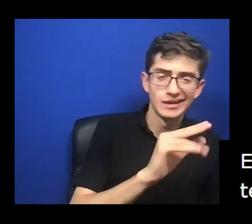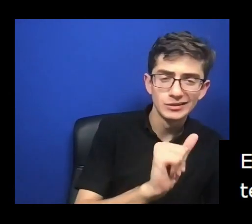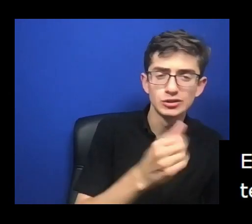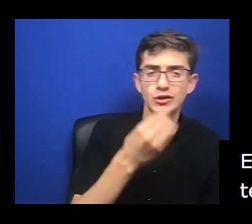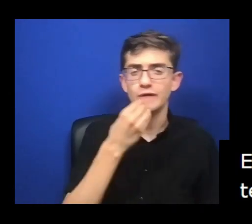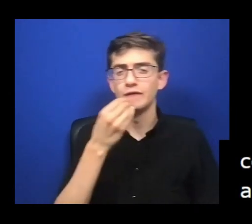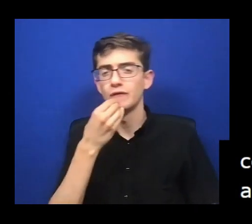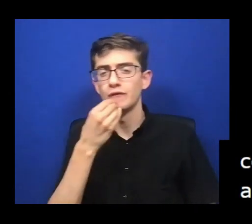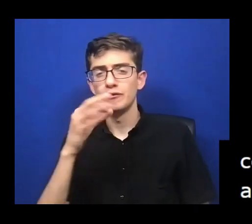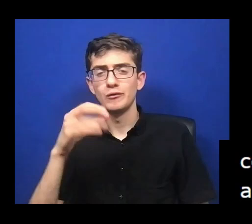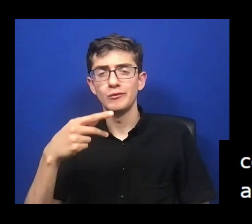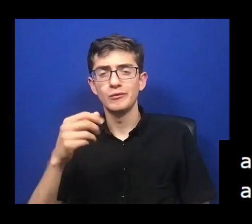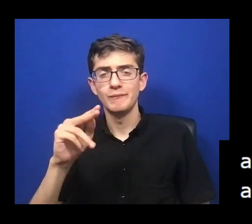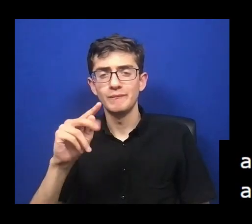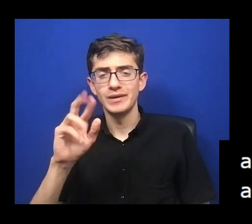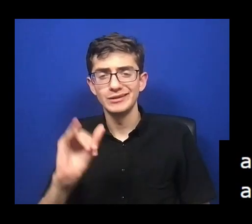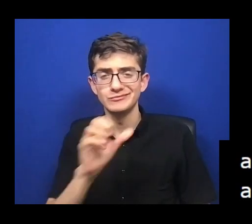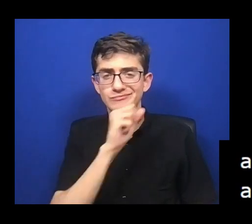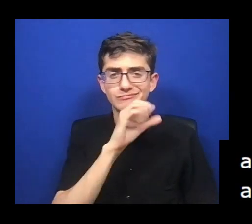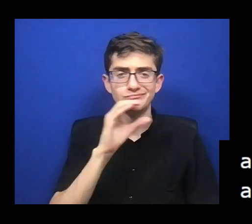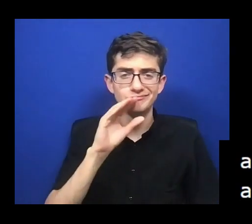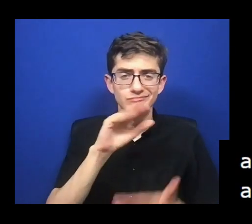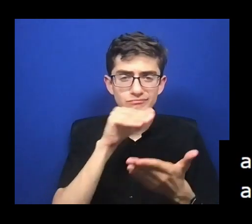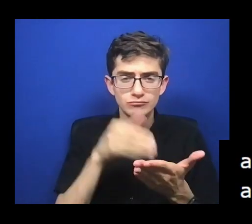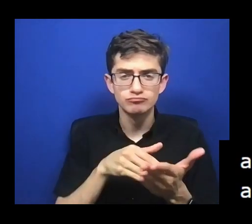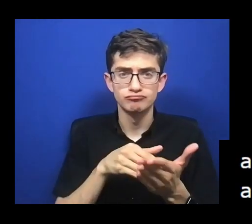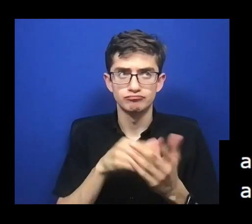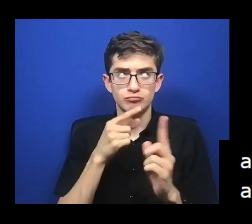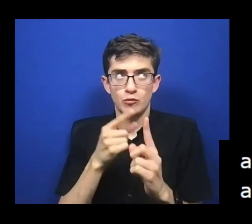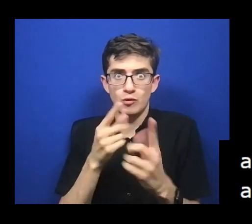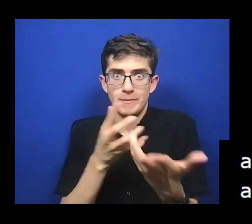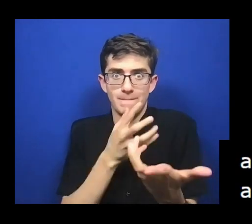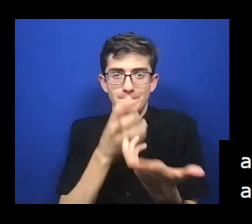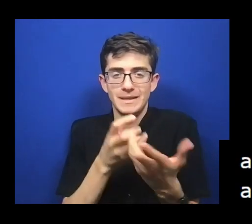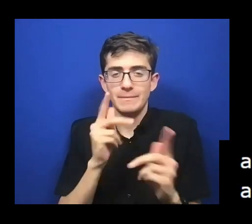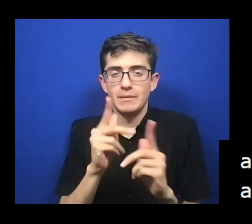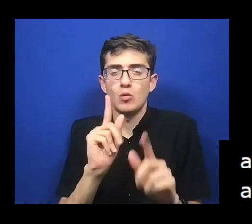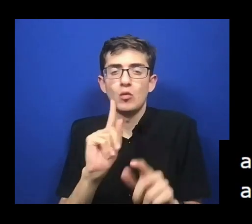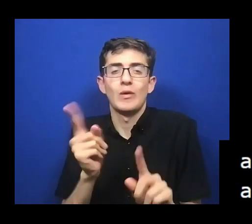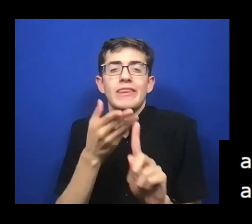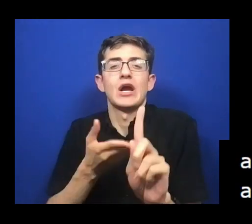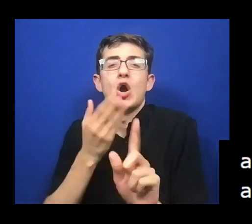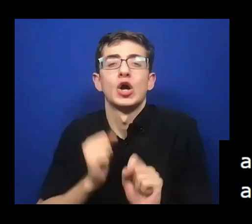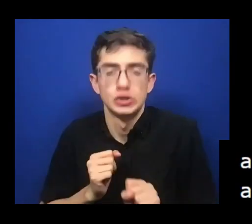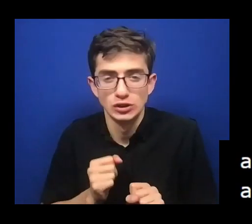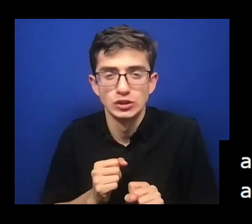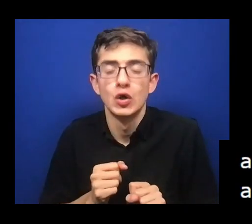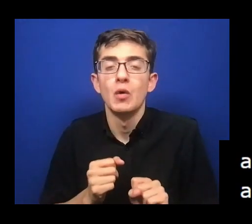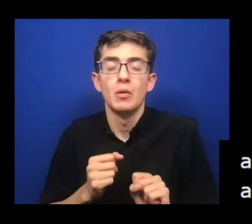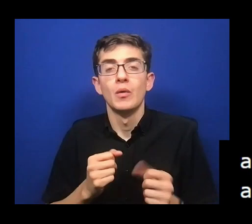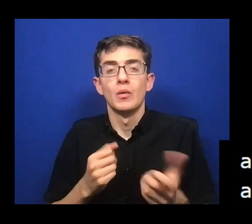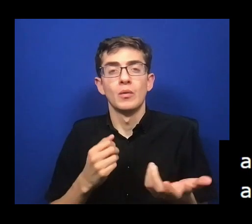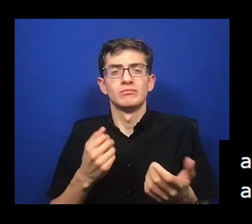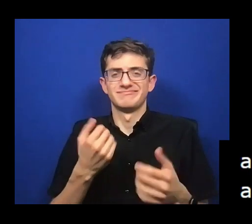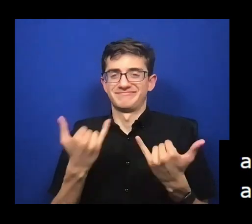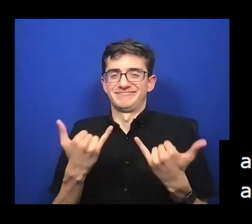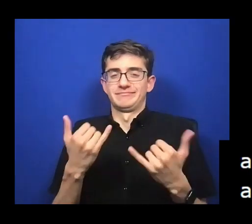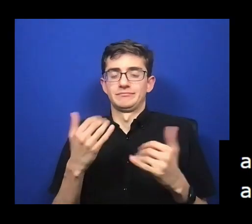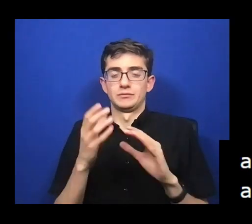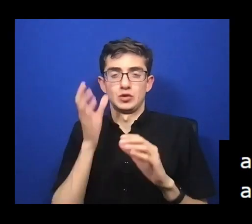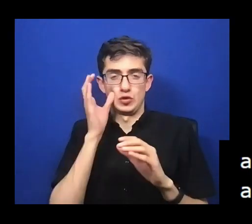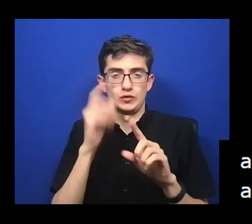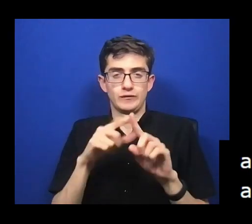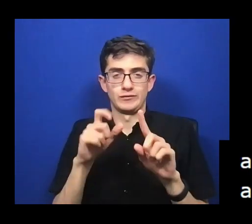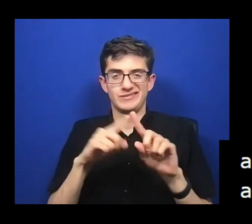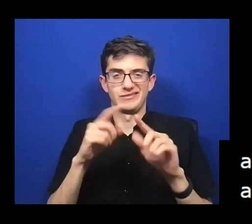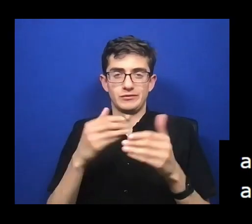was simple. We just wanted to meet people where they were at. And certainly, you know, we heard earlier today from some partners that we work with, including the New York Public